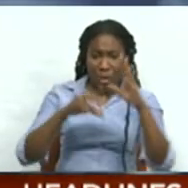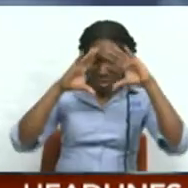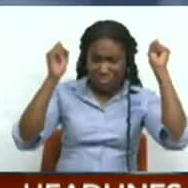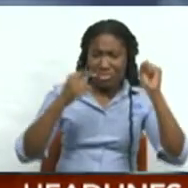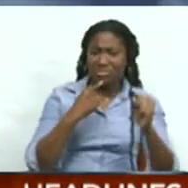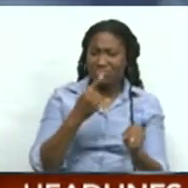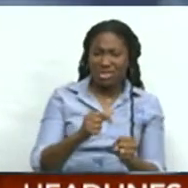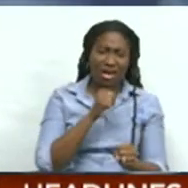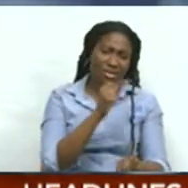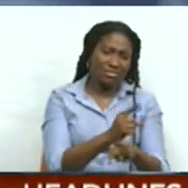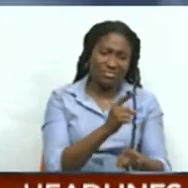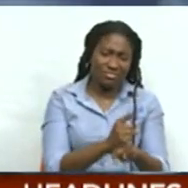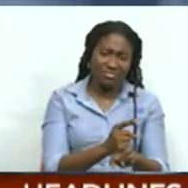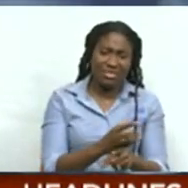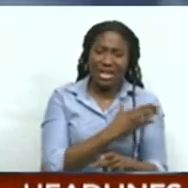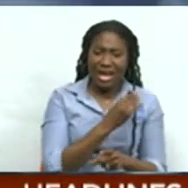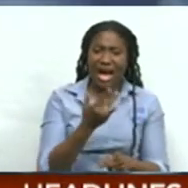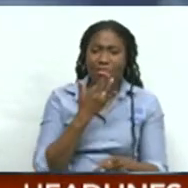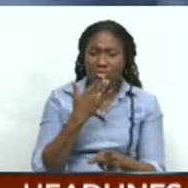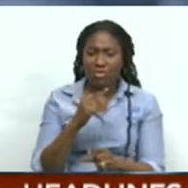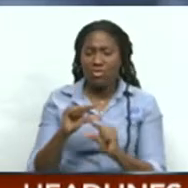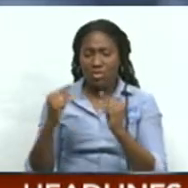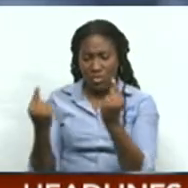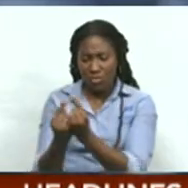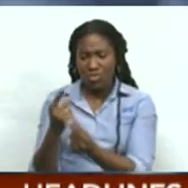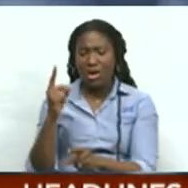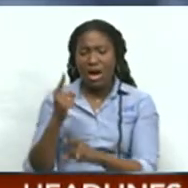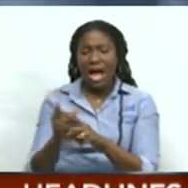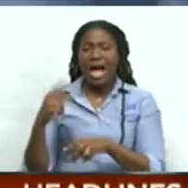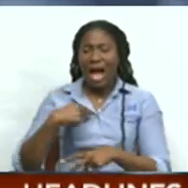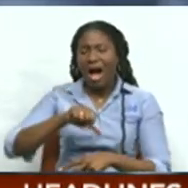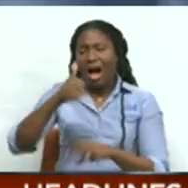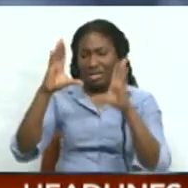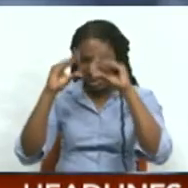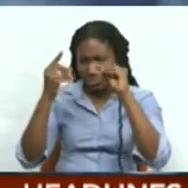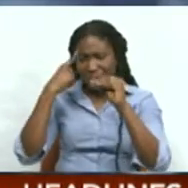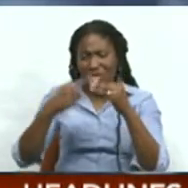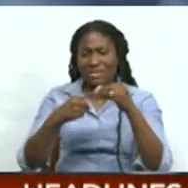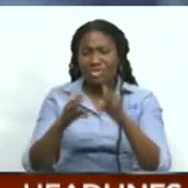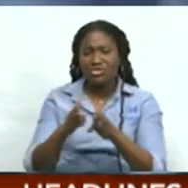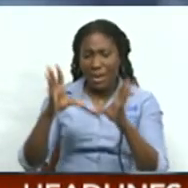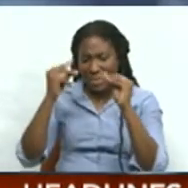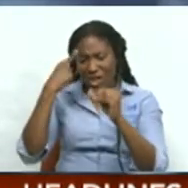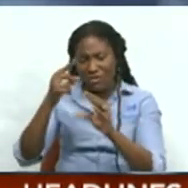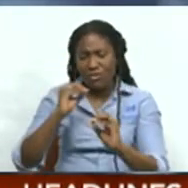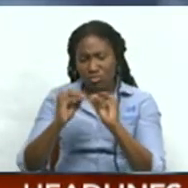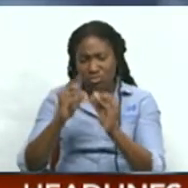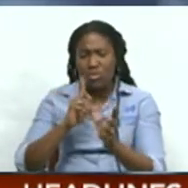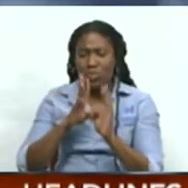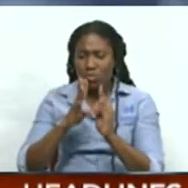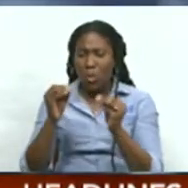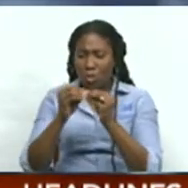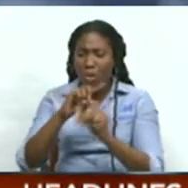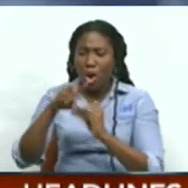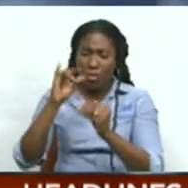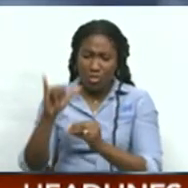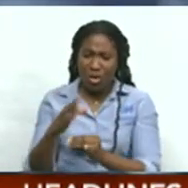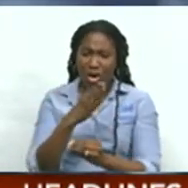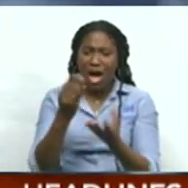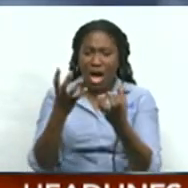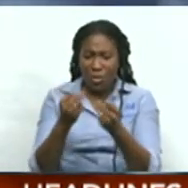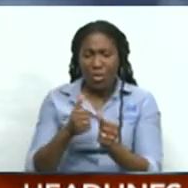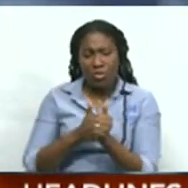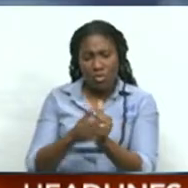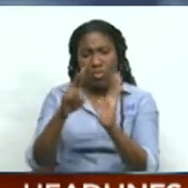and called on the council to promptly reconvene the special general meeting to properly address this issue and calls for due process to be